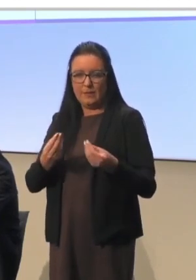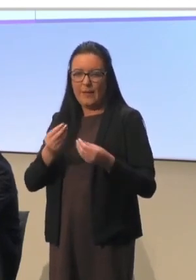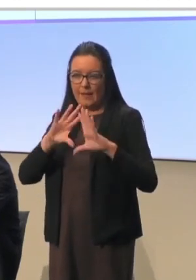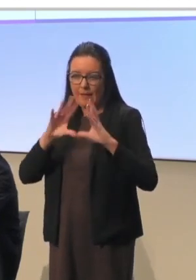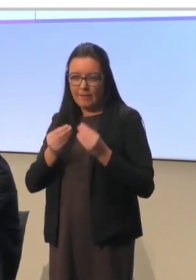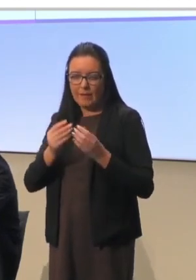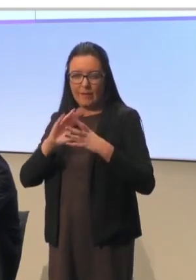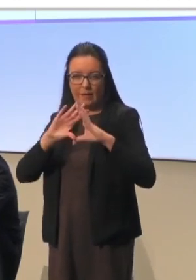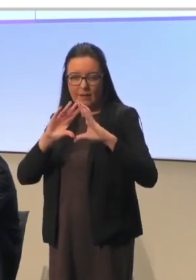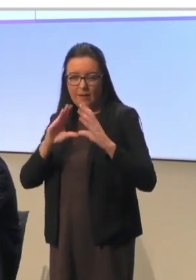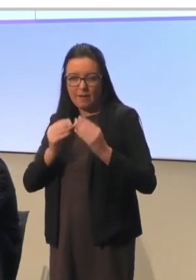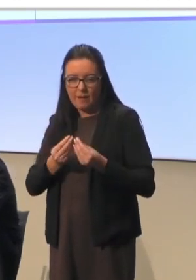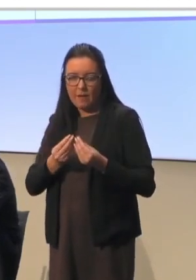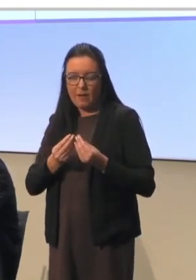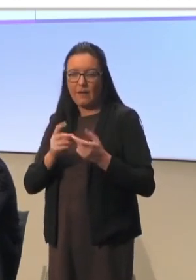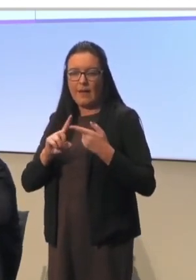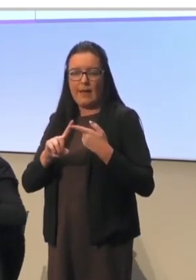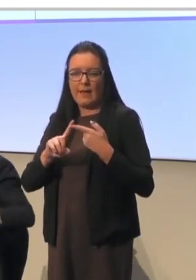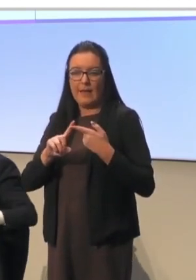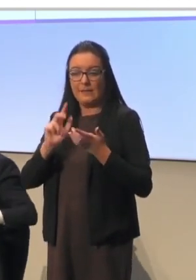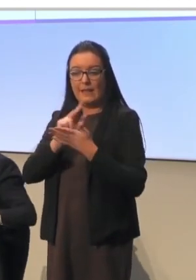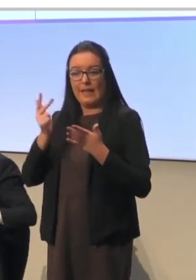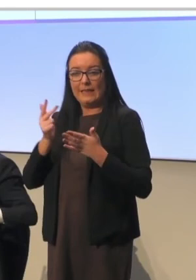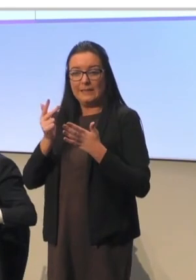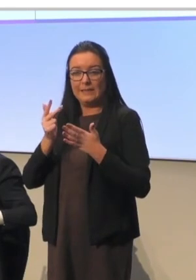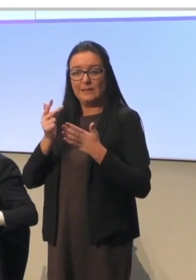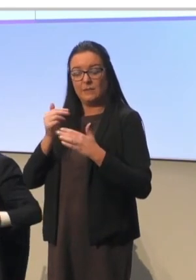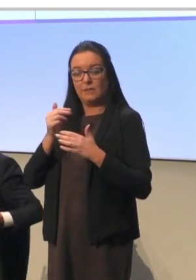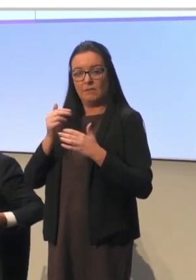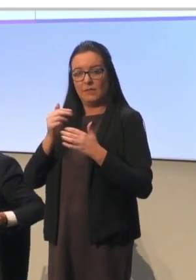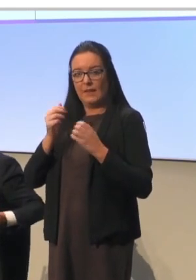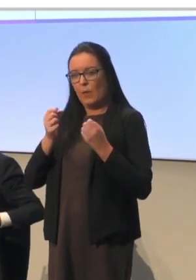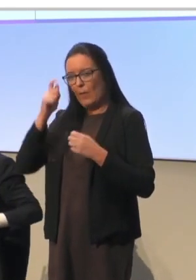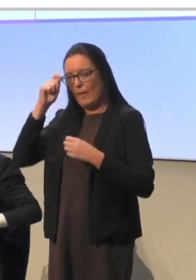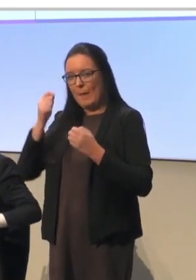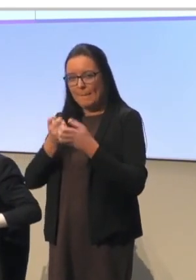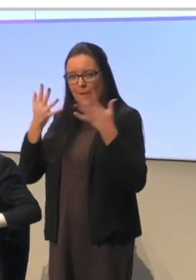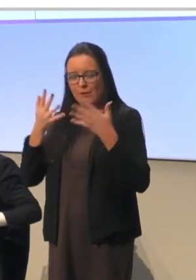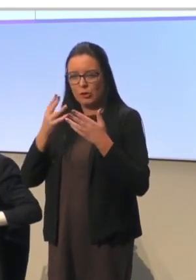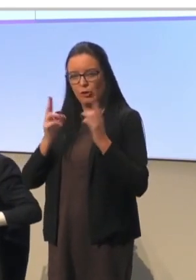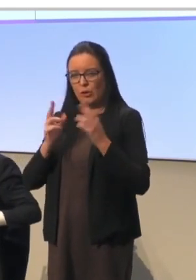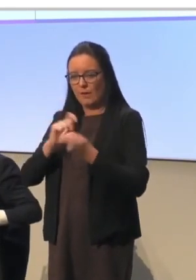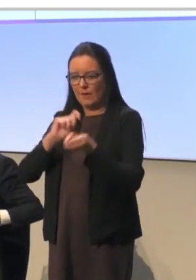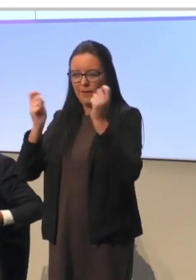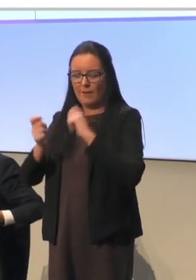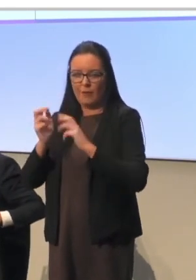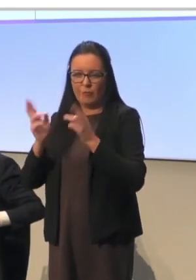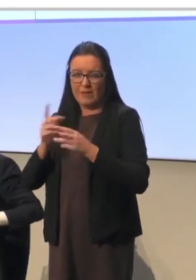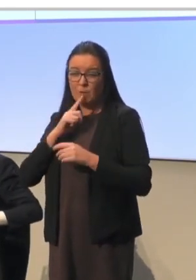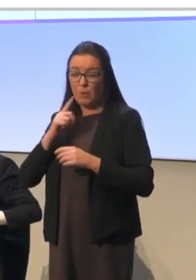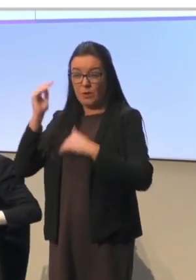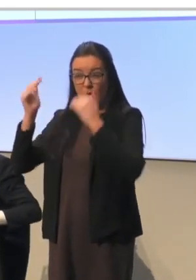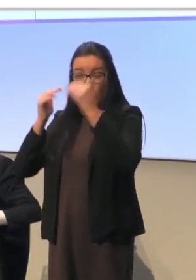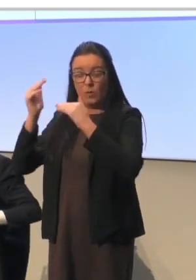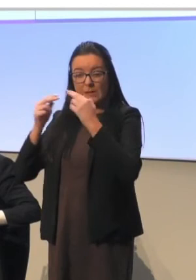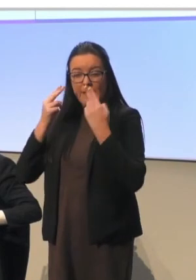gone. The minute you hit 18, it's meant to be a miracle that everything is meant to be right. And to be honest, it's when they're older you need more, and particularly in the way